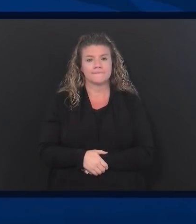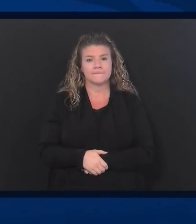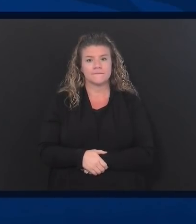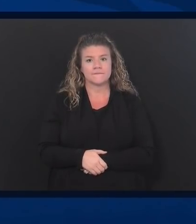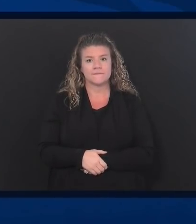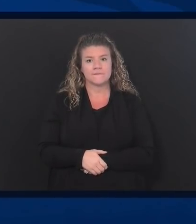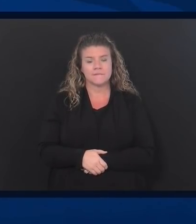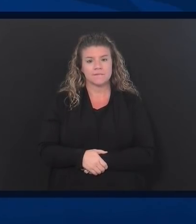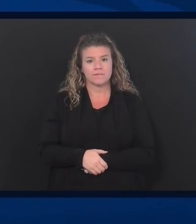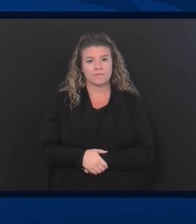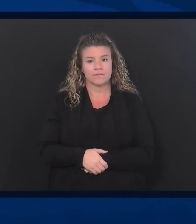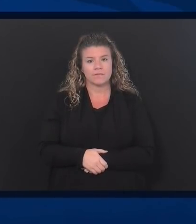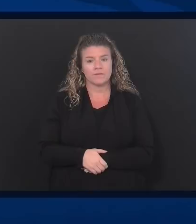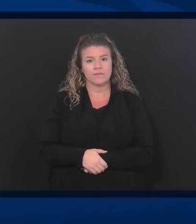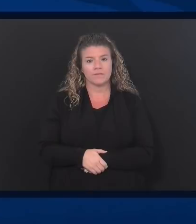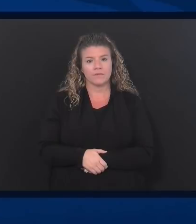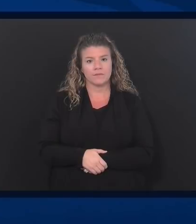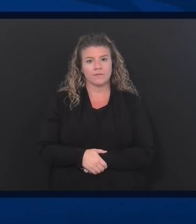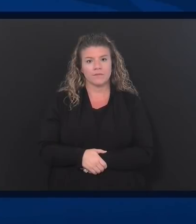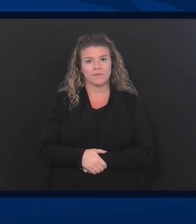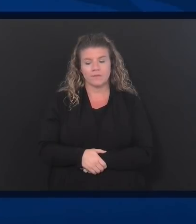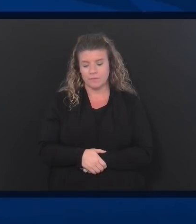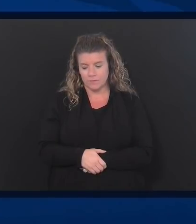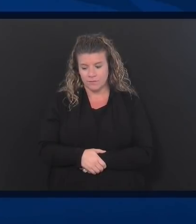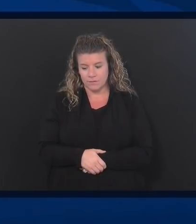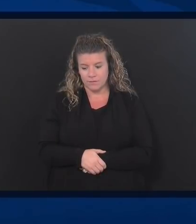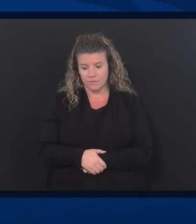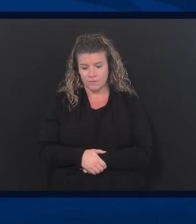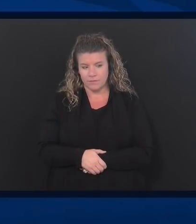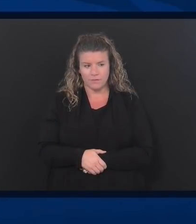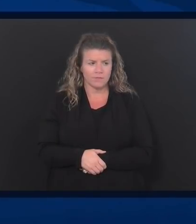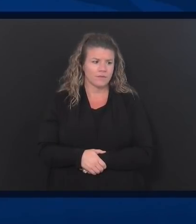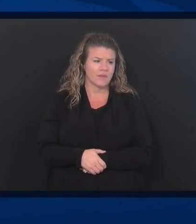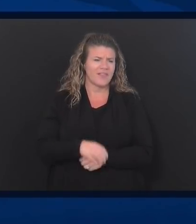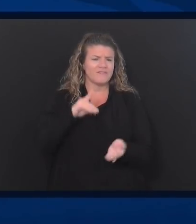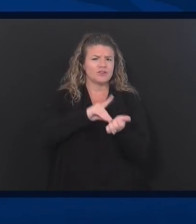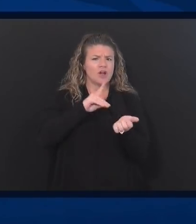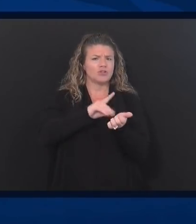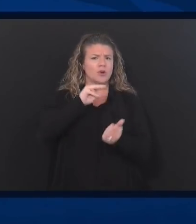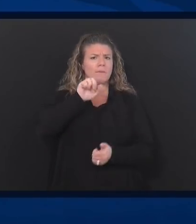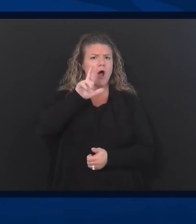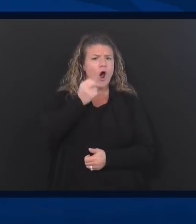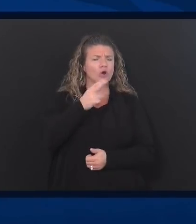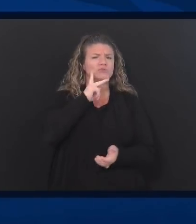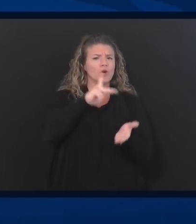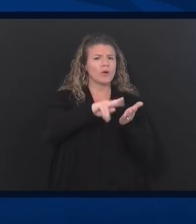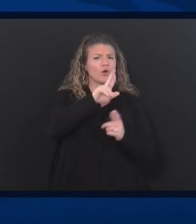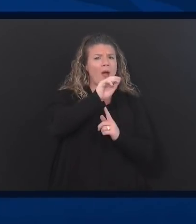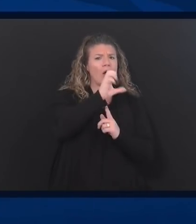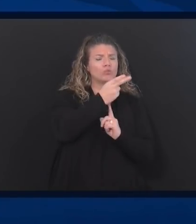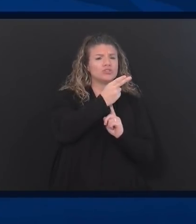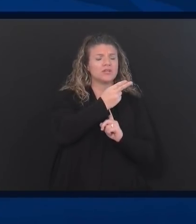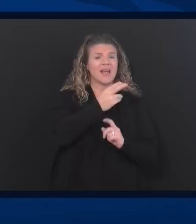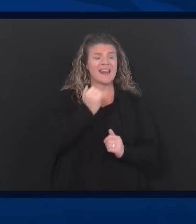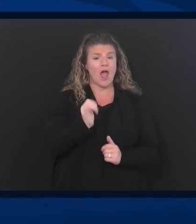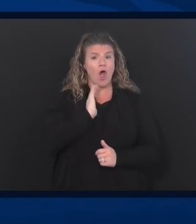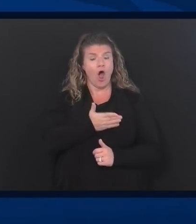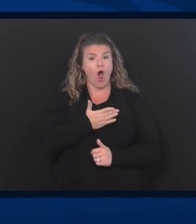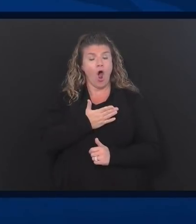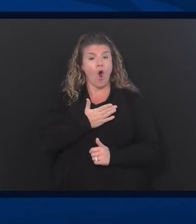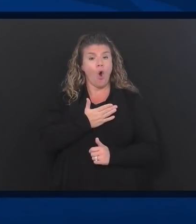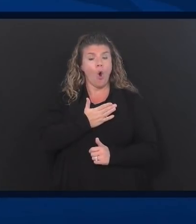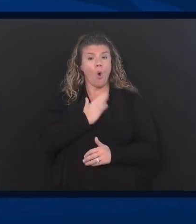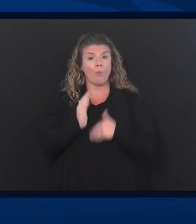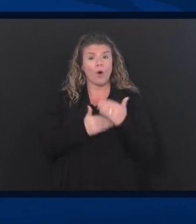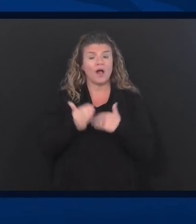WVVA here. Hey, all. I think this question would be best for Dr. Marsh or Secretary Crouch. What is the process for contact tracing